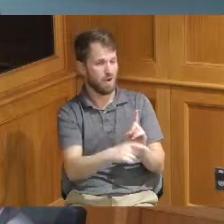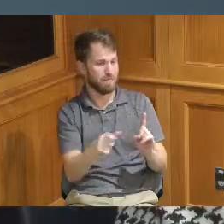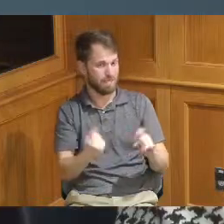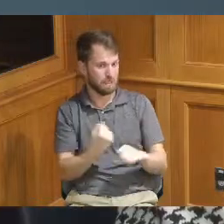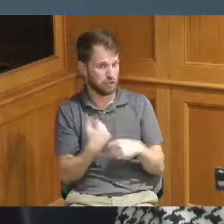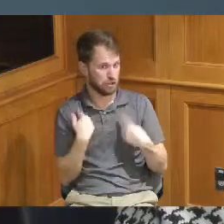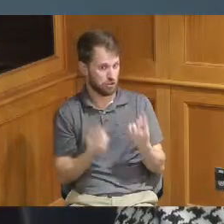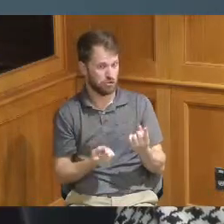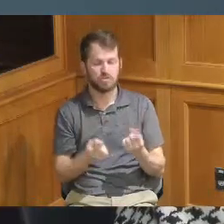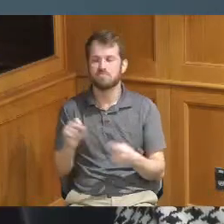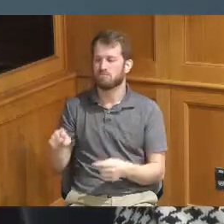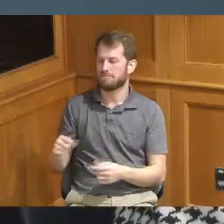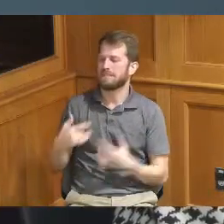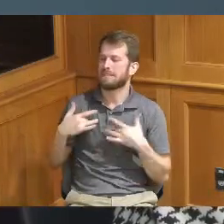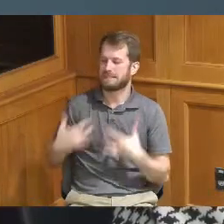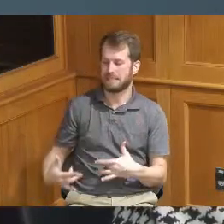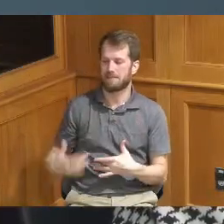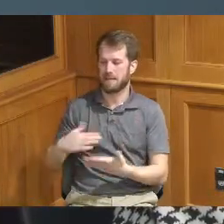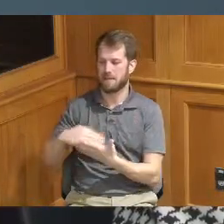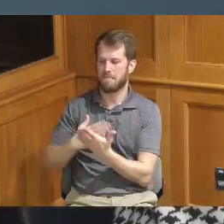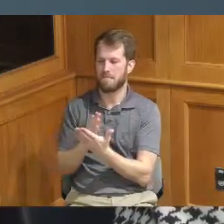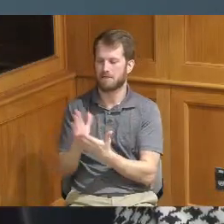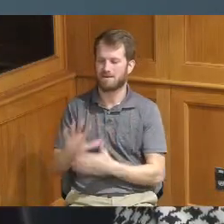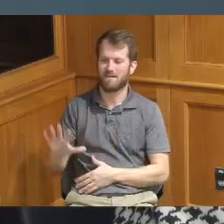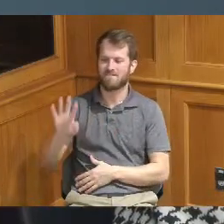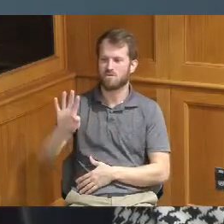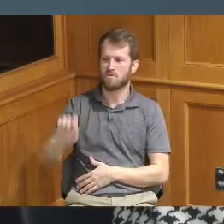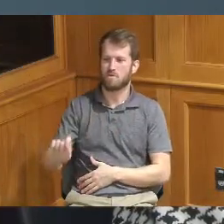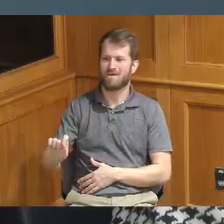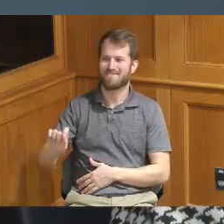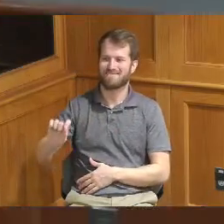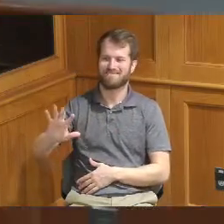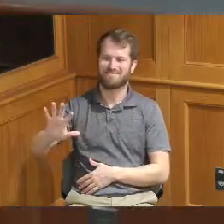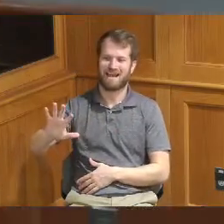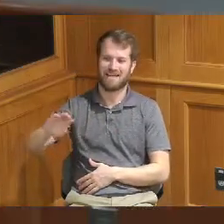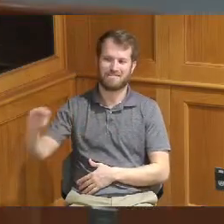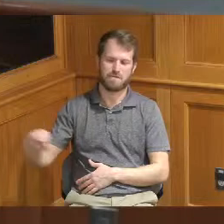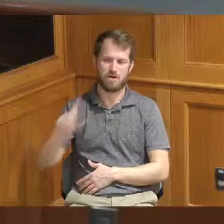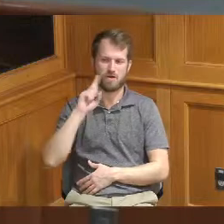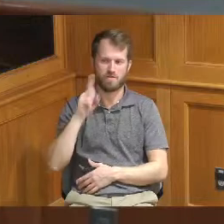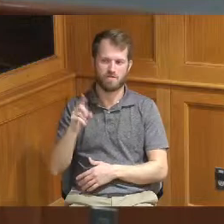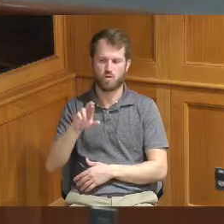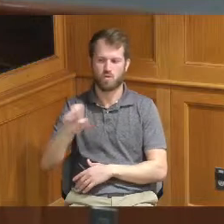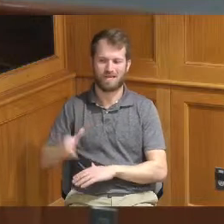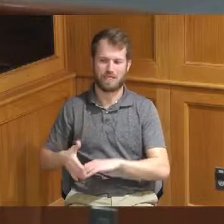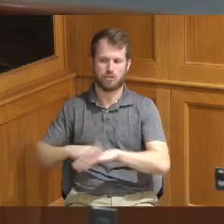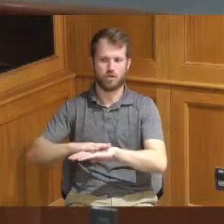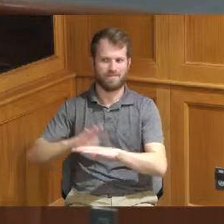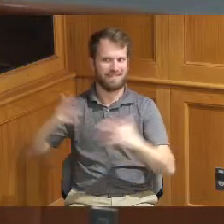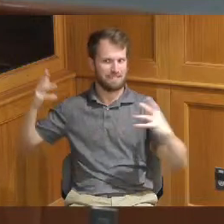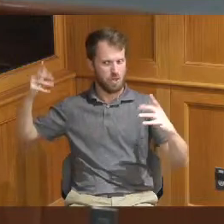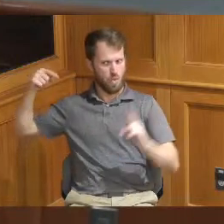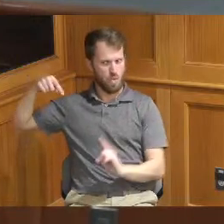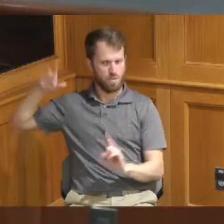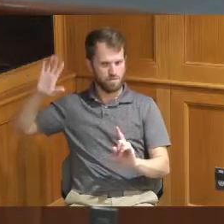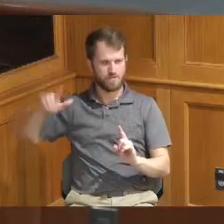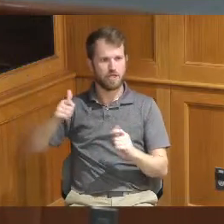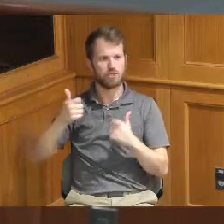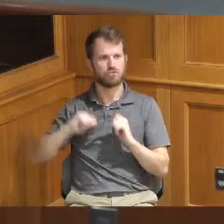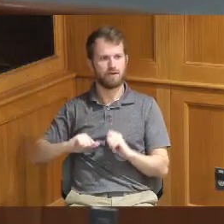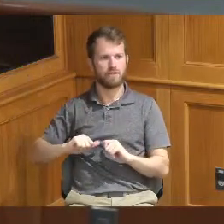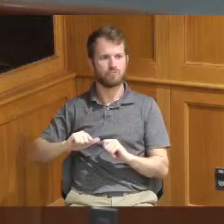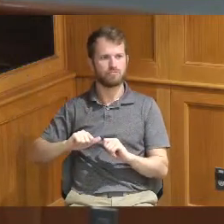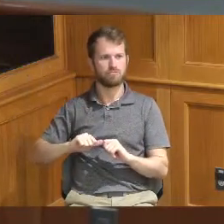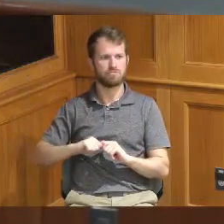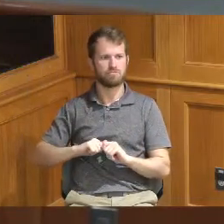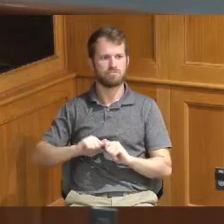Yes, typically we budget about $4.5 million for just resurfacing alone. And we try to get it out in January so we